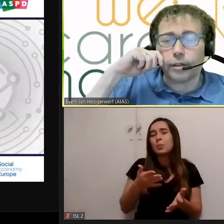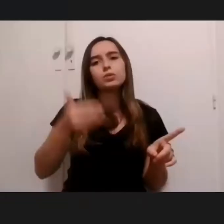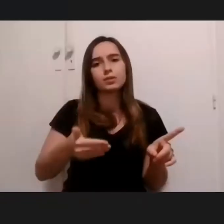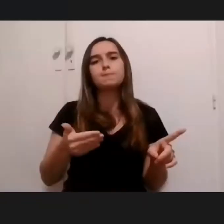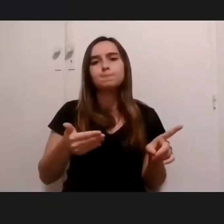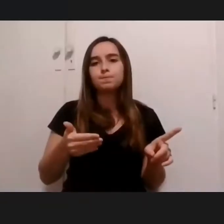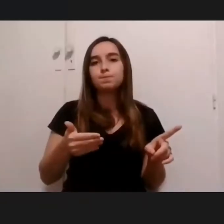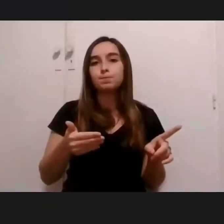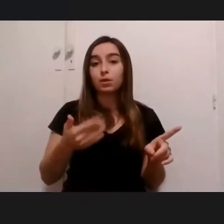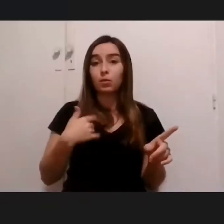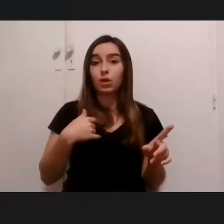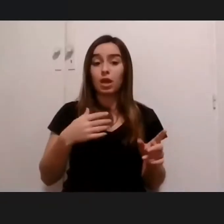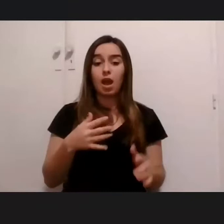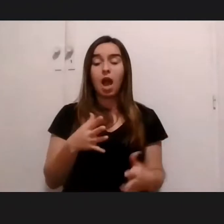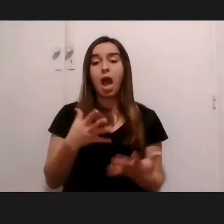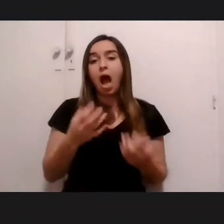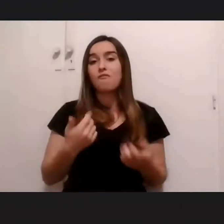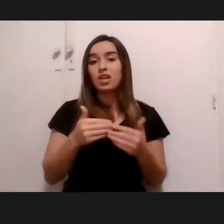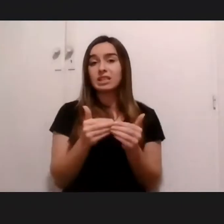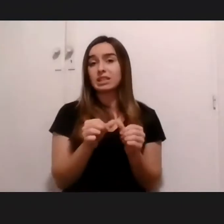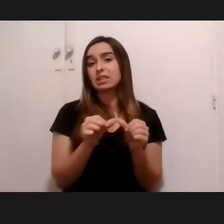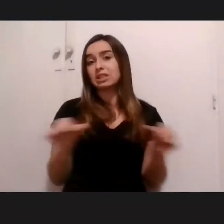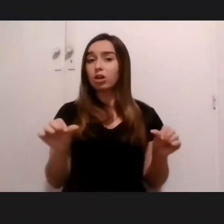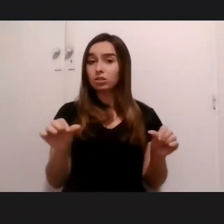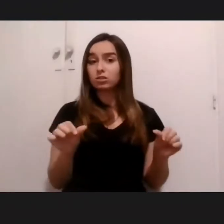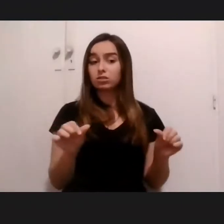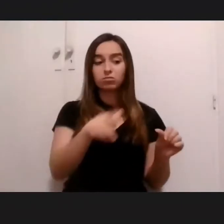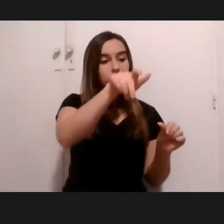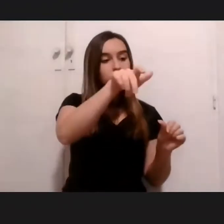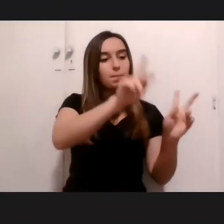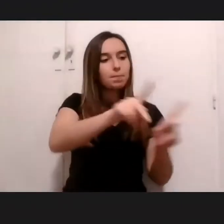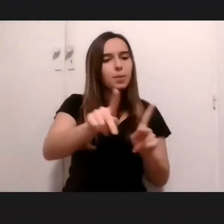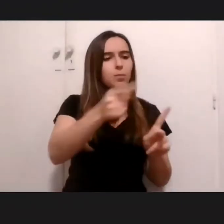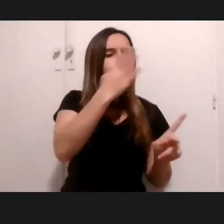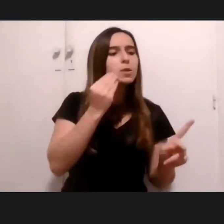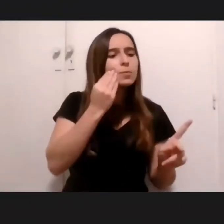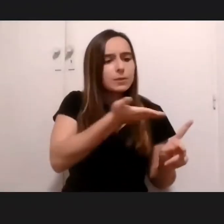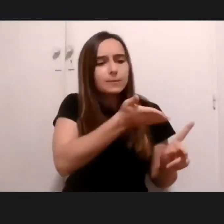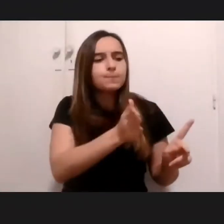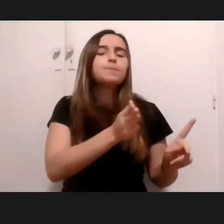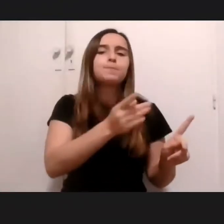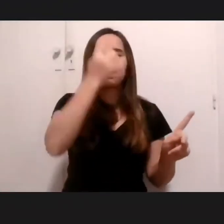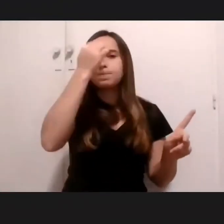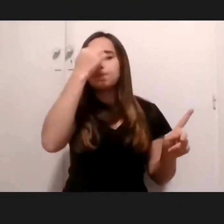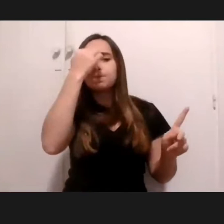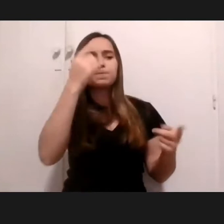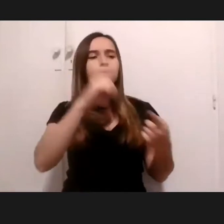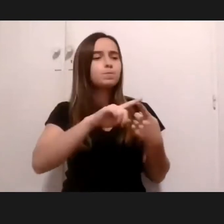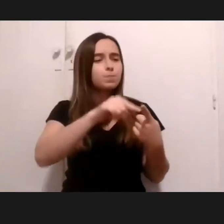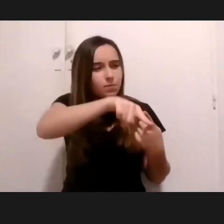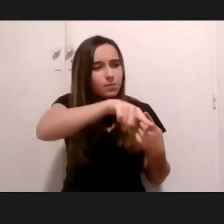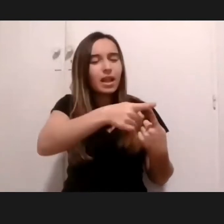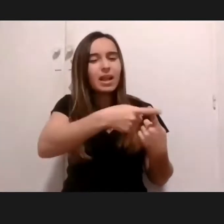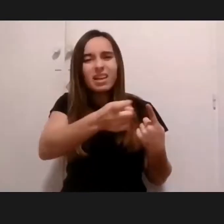user needs and expectations, and really follow up on what they indicate as